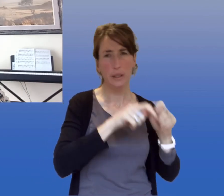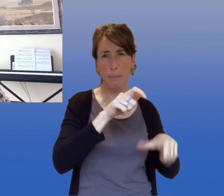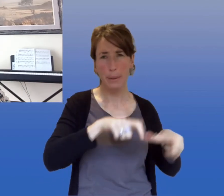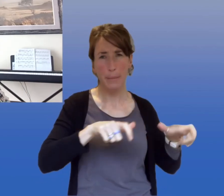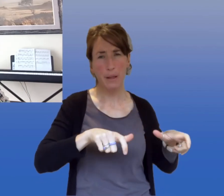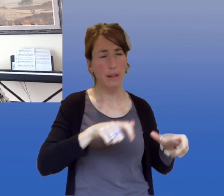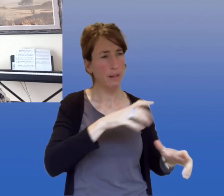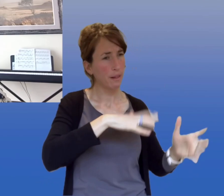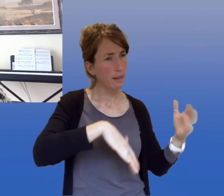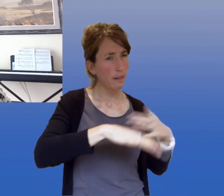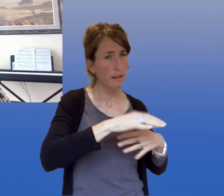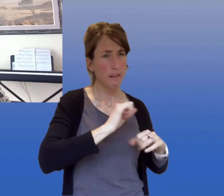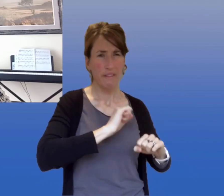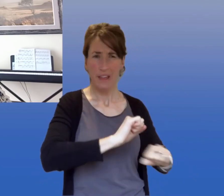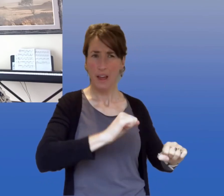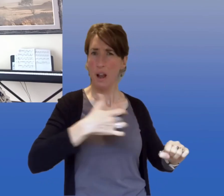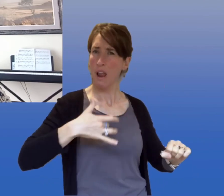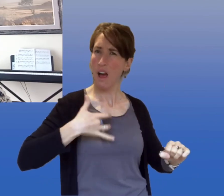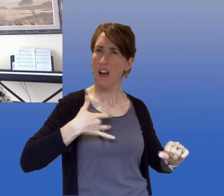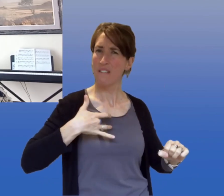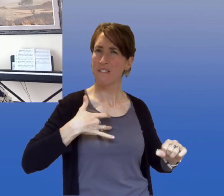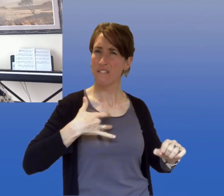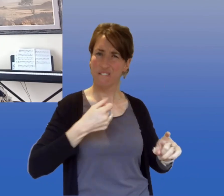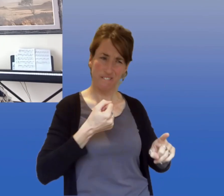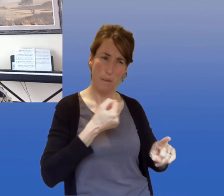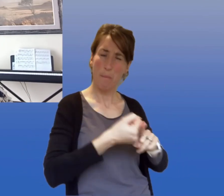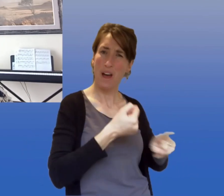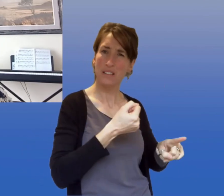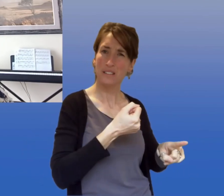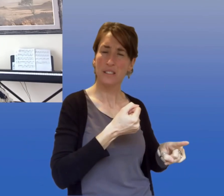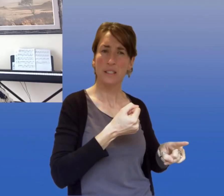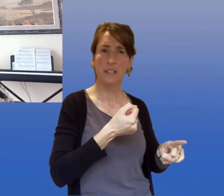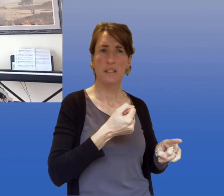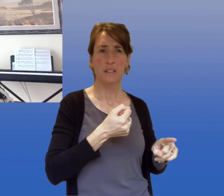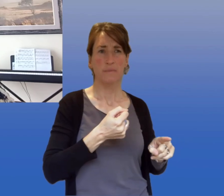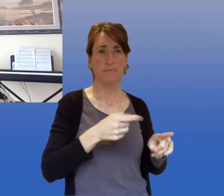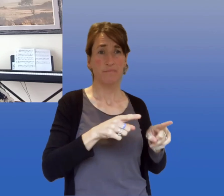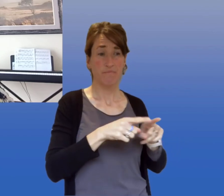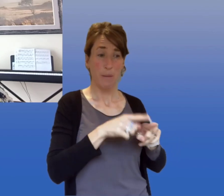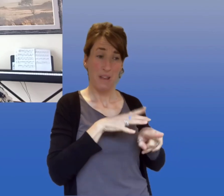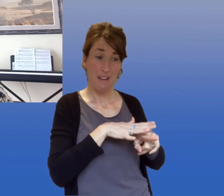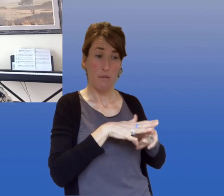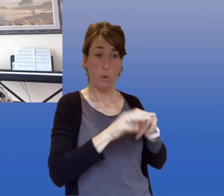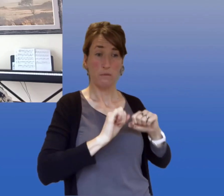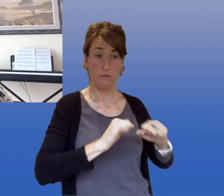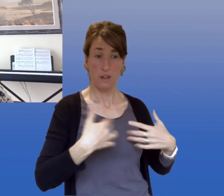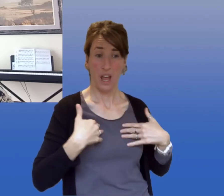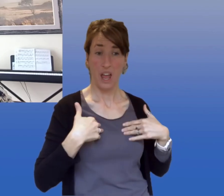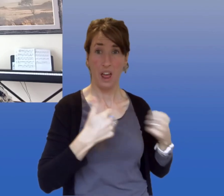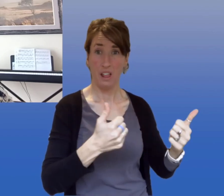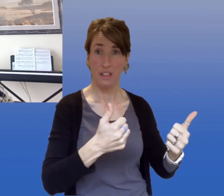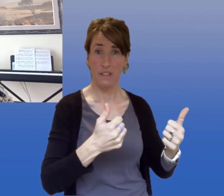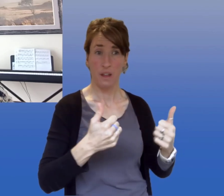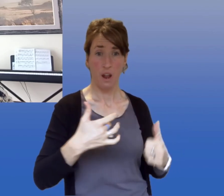significant poverty is in terms of how it impacts people's lives, of course, but how